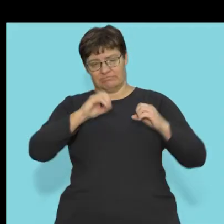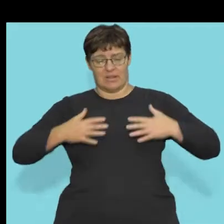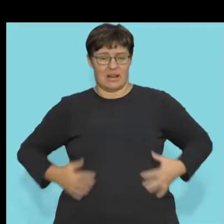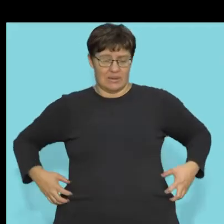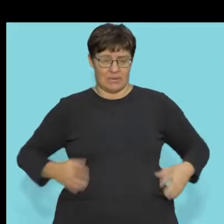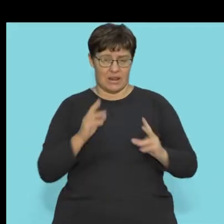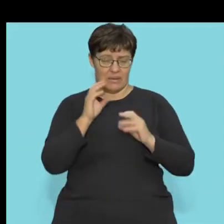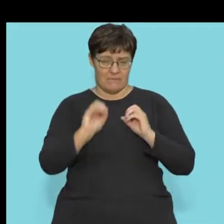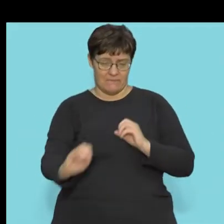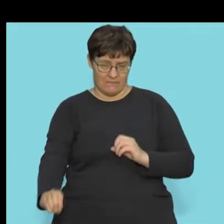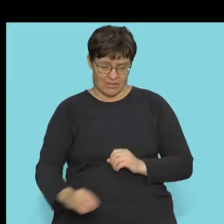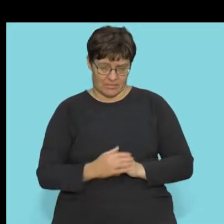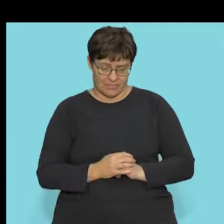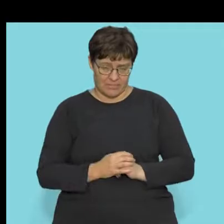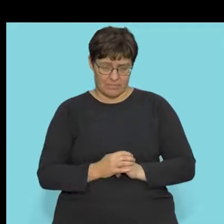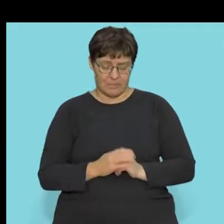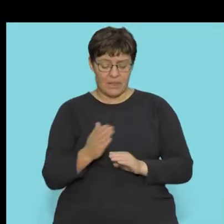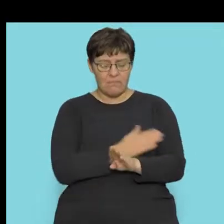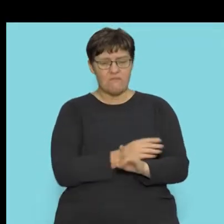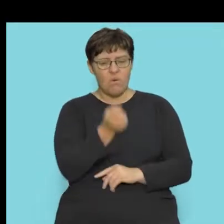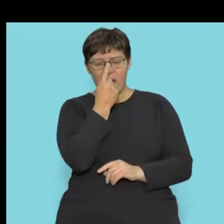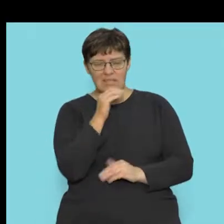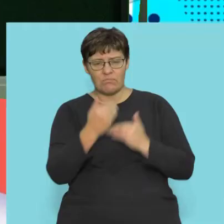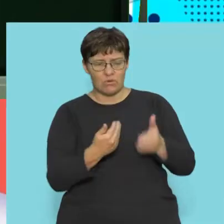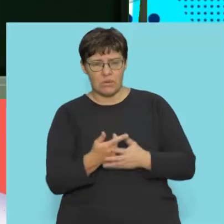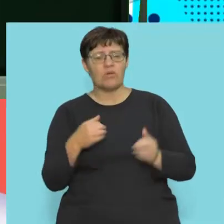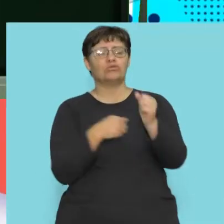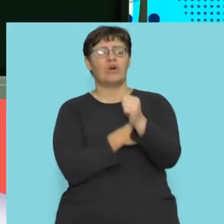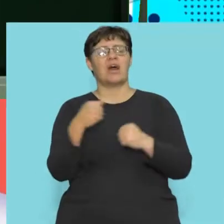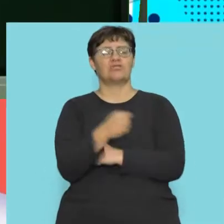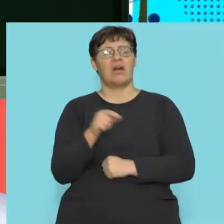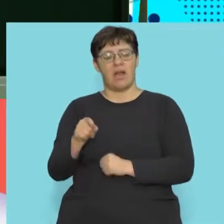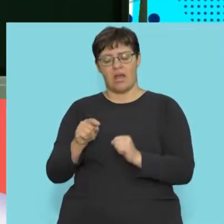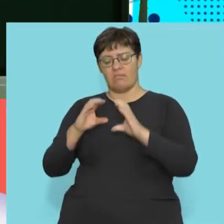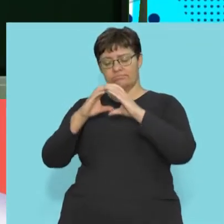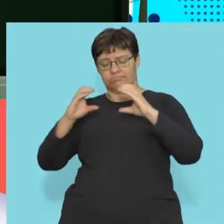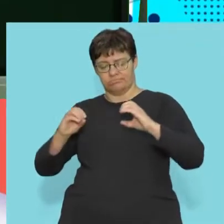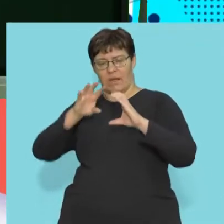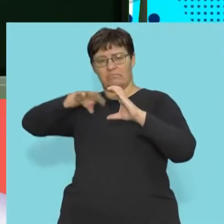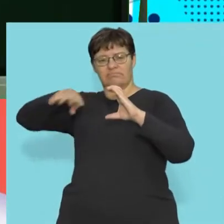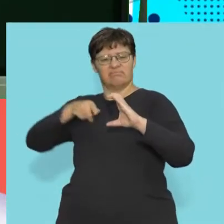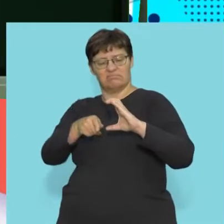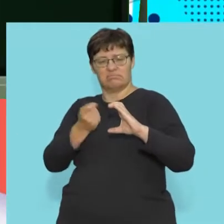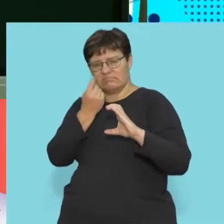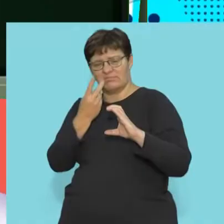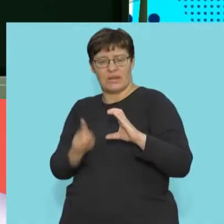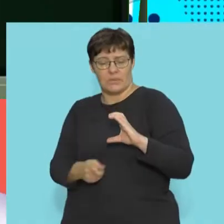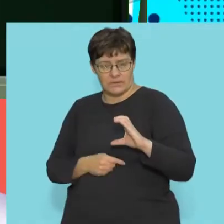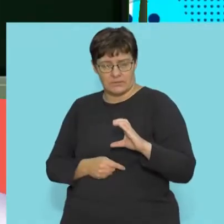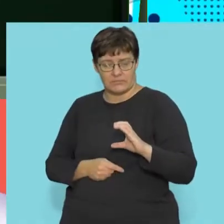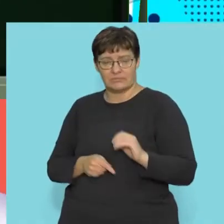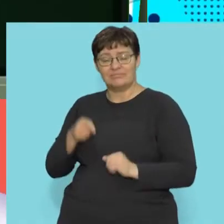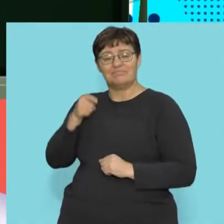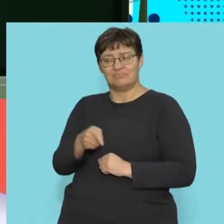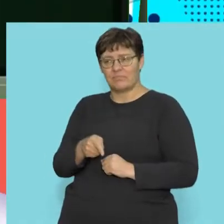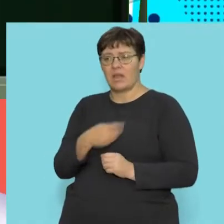functioning. Before we get into understanding the process, we should understand the structure of the organelle in which all of this